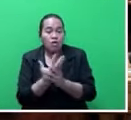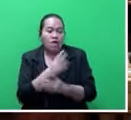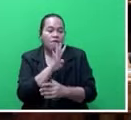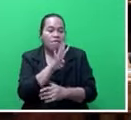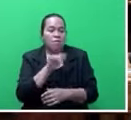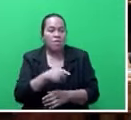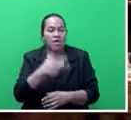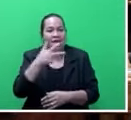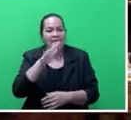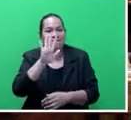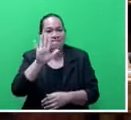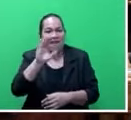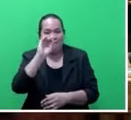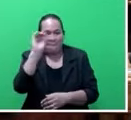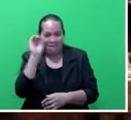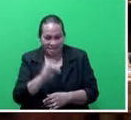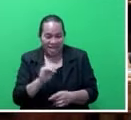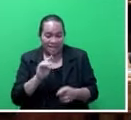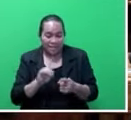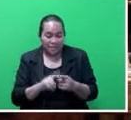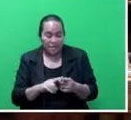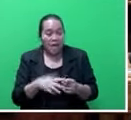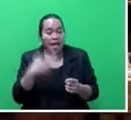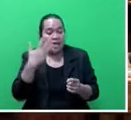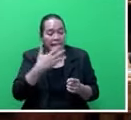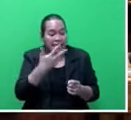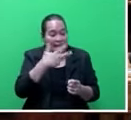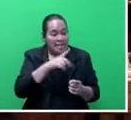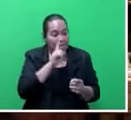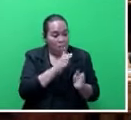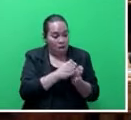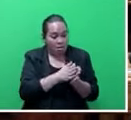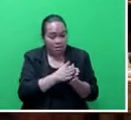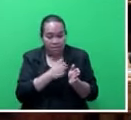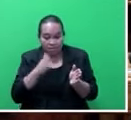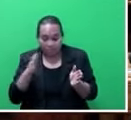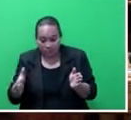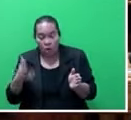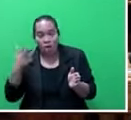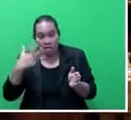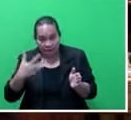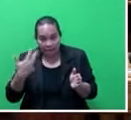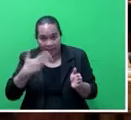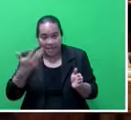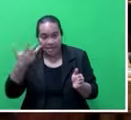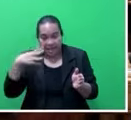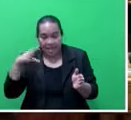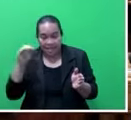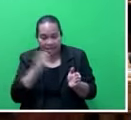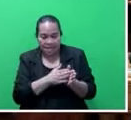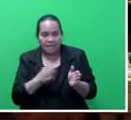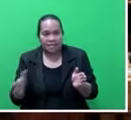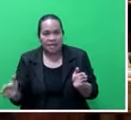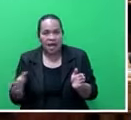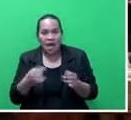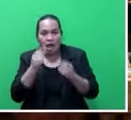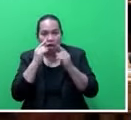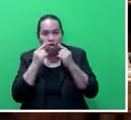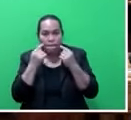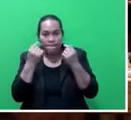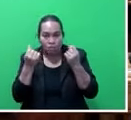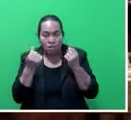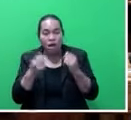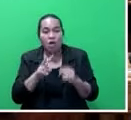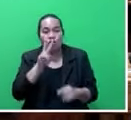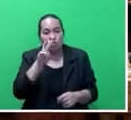4.85%. Then, between 1981 to 1990, and that was the time of Rabuka,